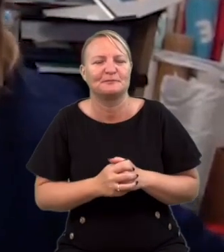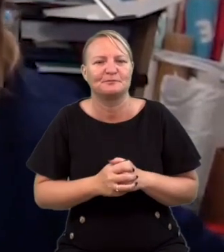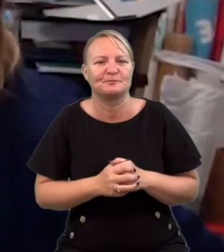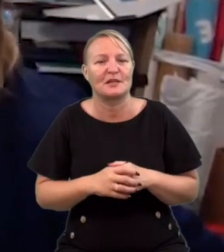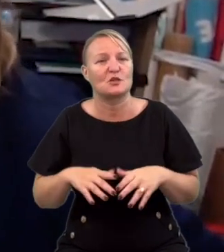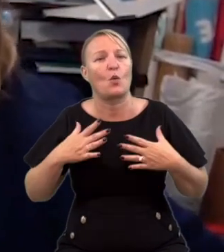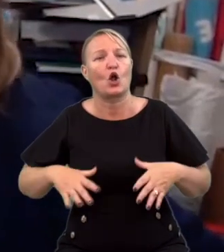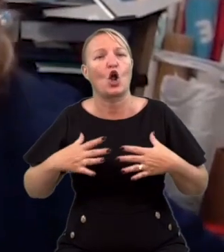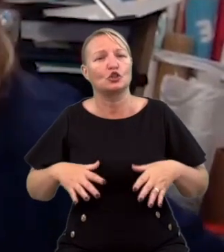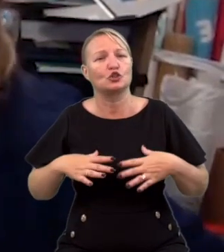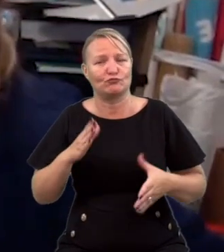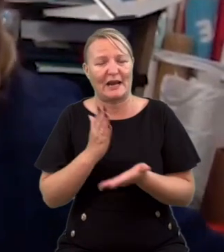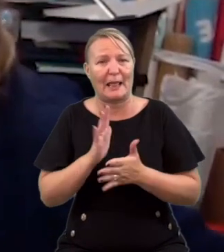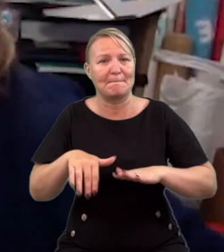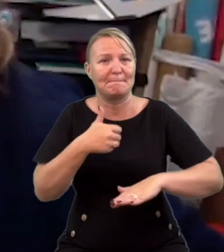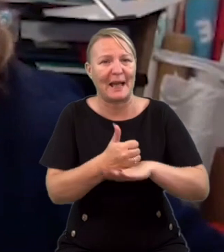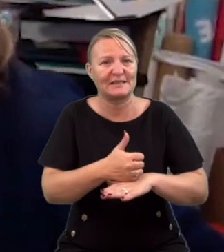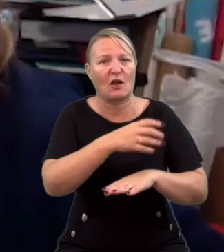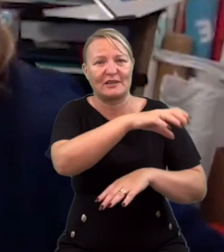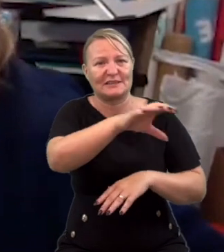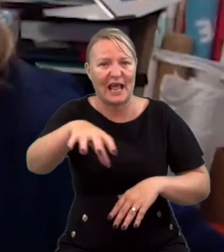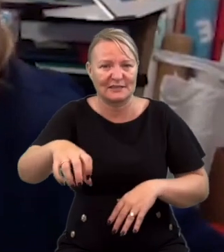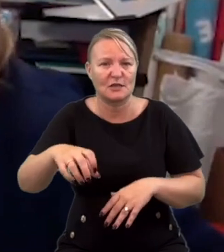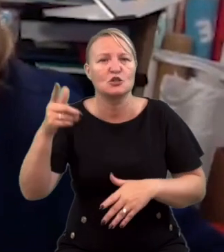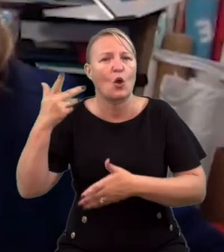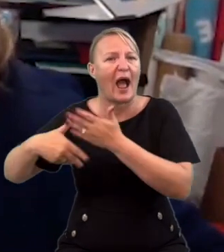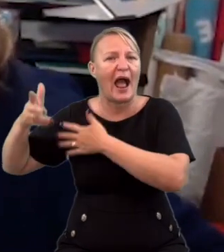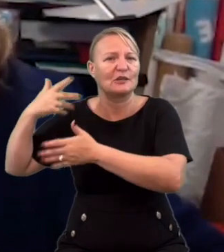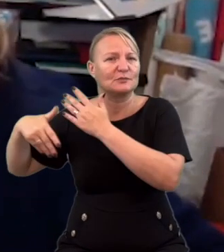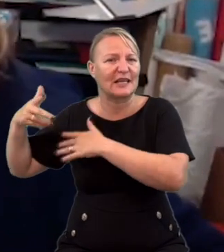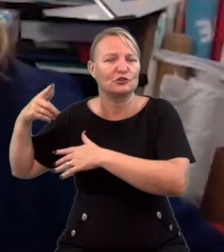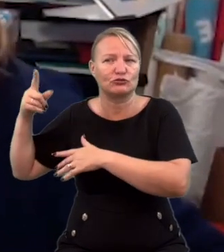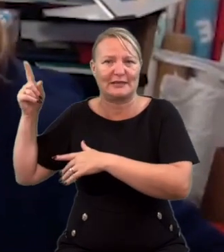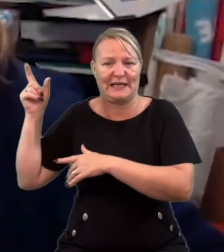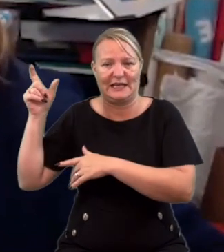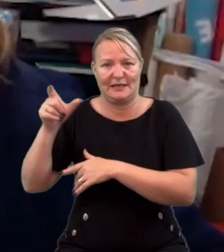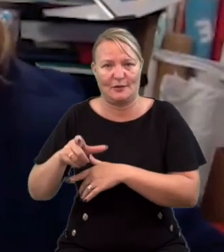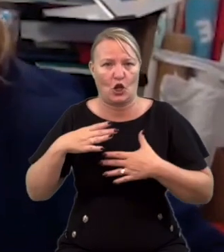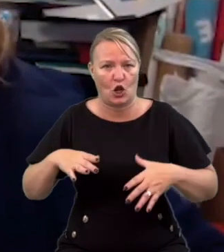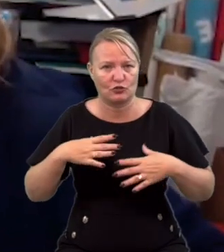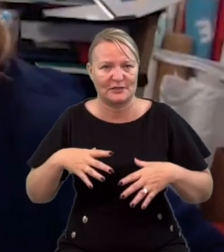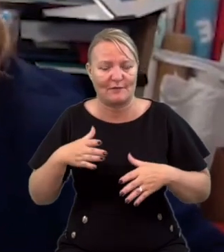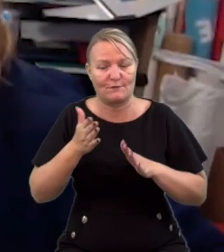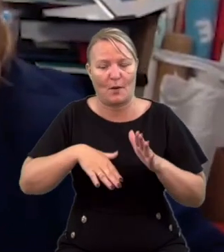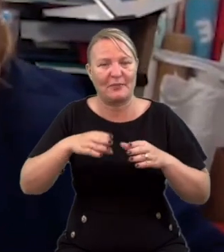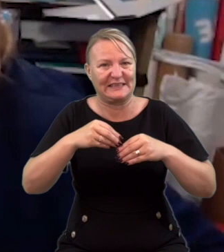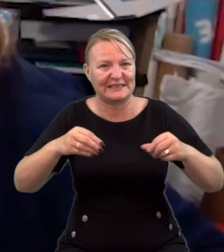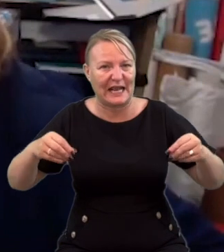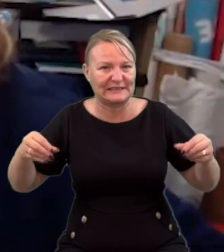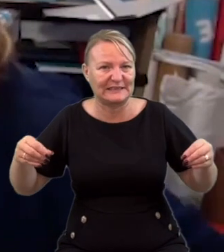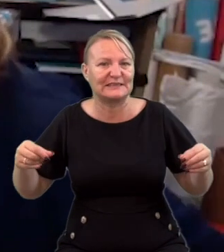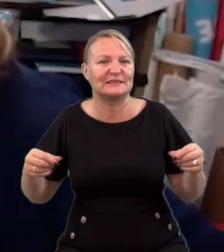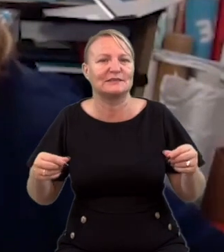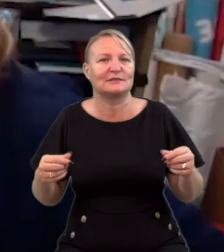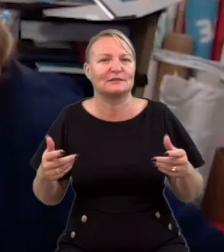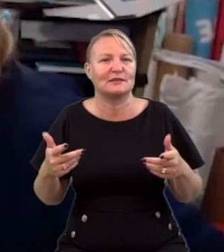the costumes really are based on that. So the ancestor costumes all take their inspiration from the Australian dirt, the desert, sand. They're